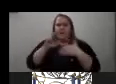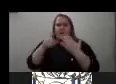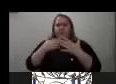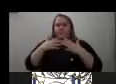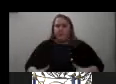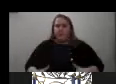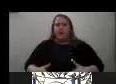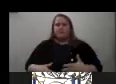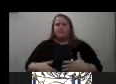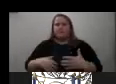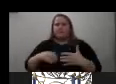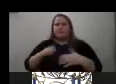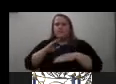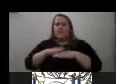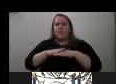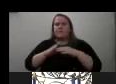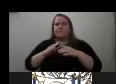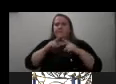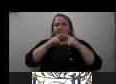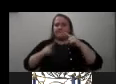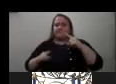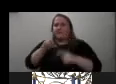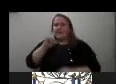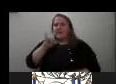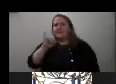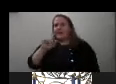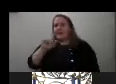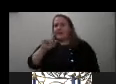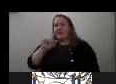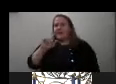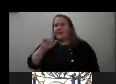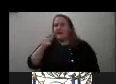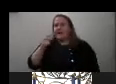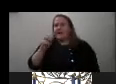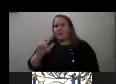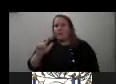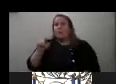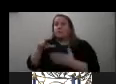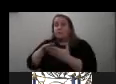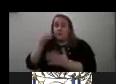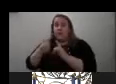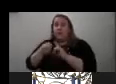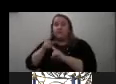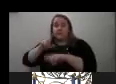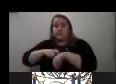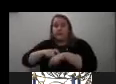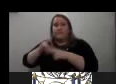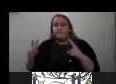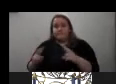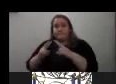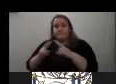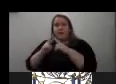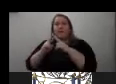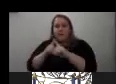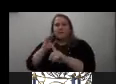the bias or on the diagonal. And this is really something that she learned from her time in Paris and her